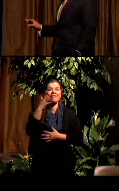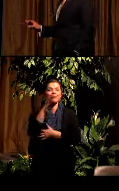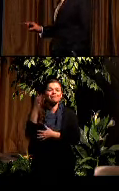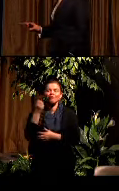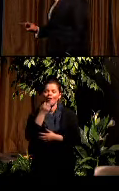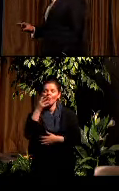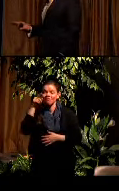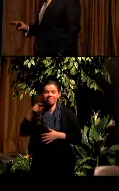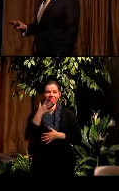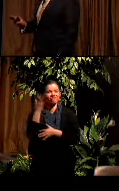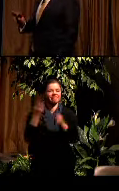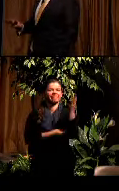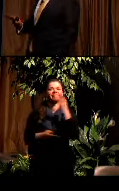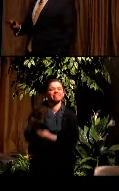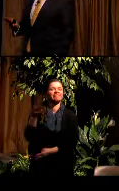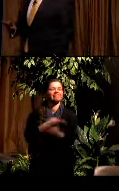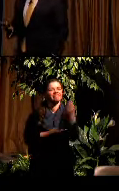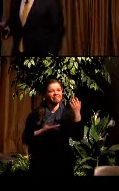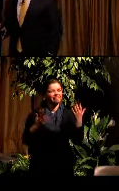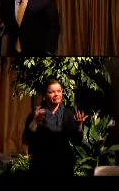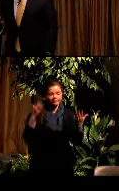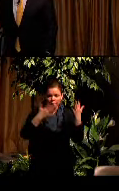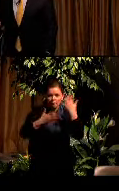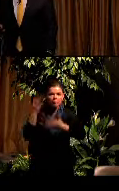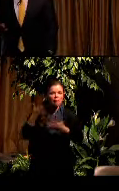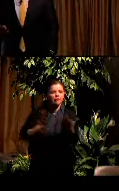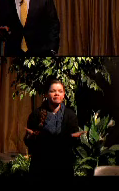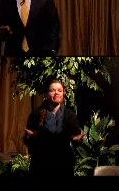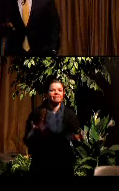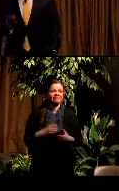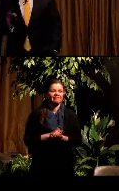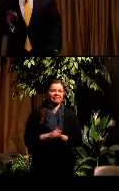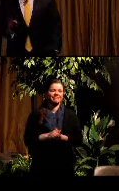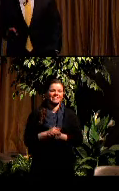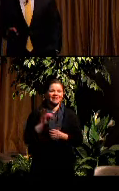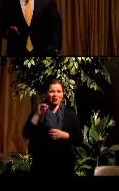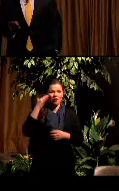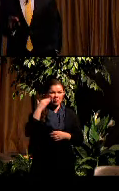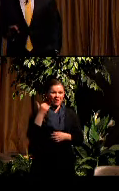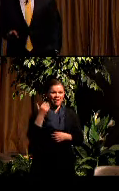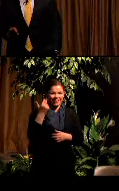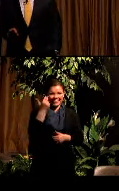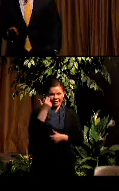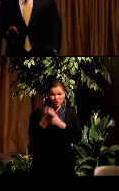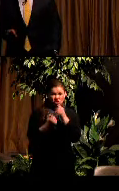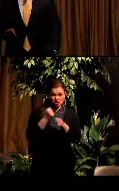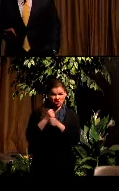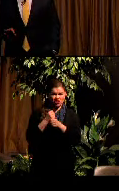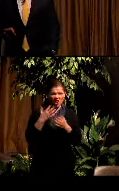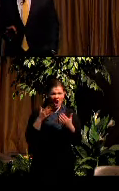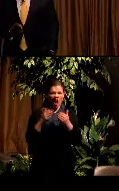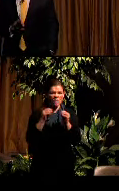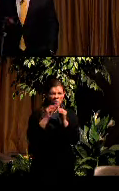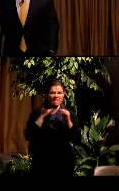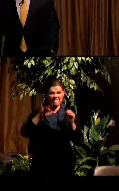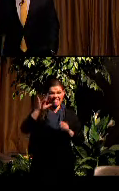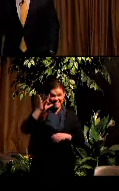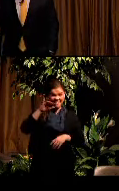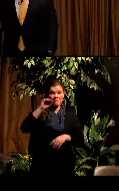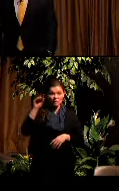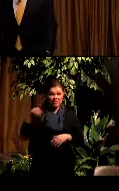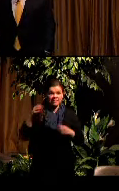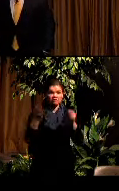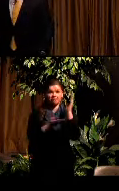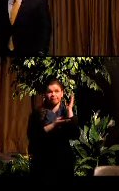recent analyses we've just done, in the last 13 years, both of those countries have become deforested by over 25%. That's